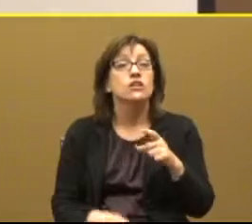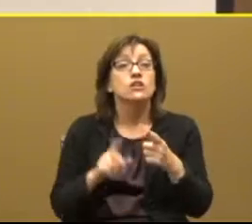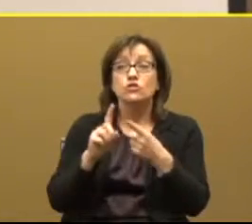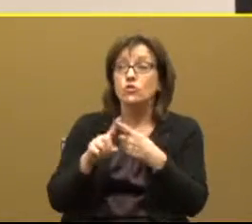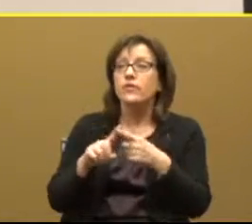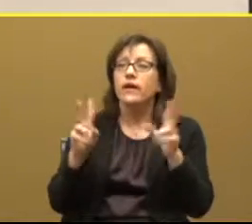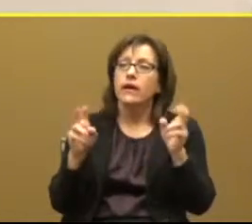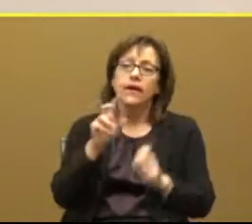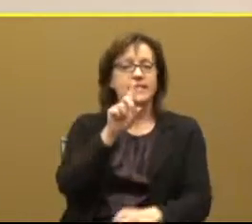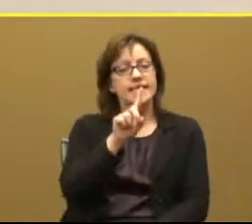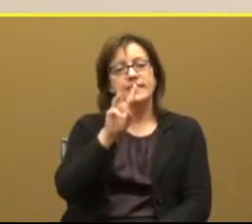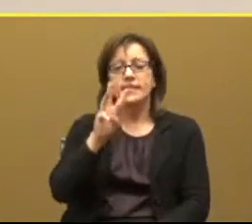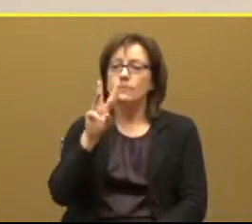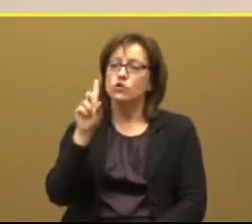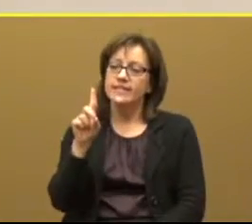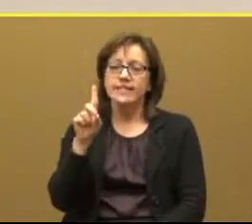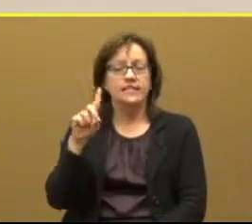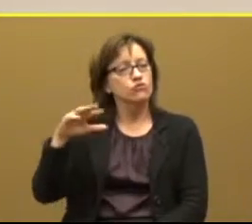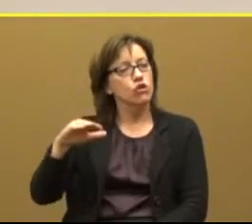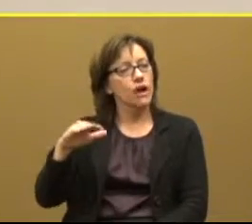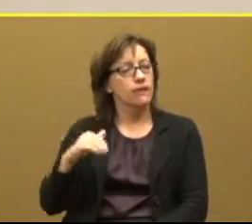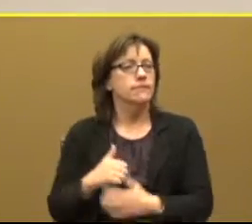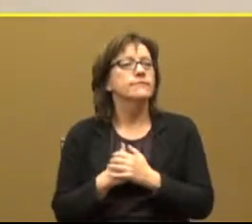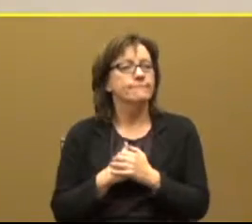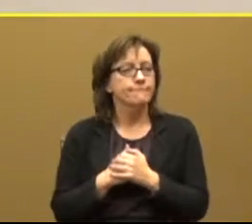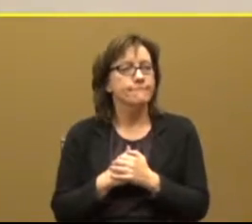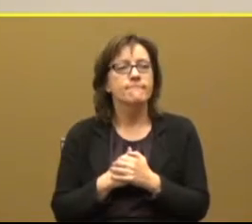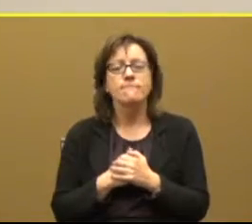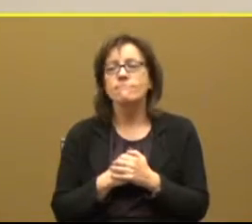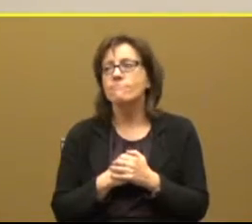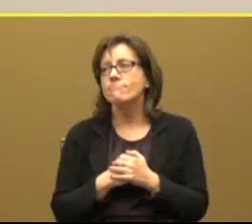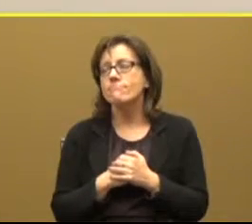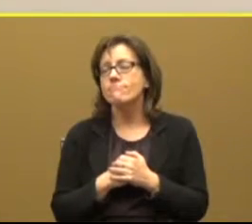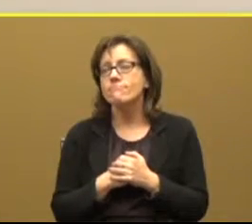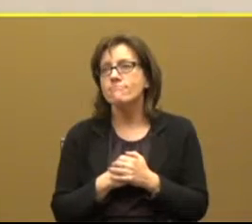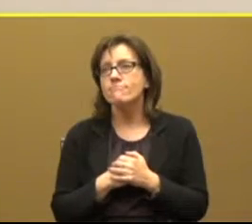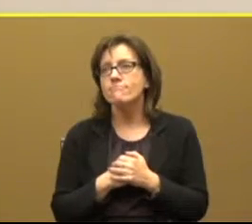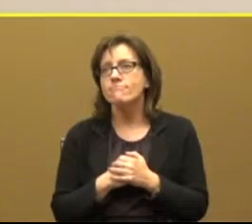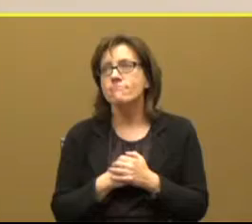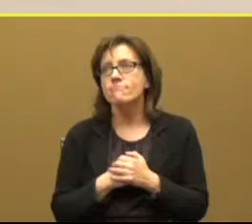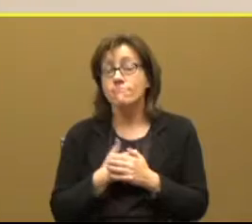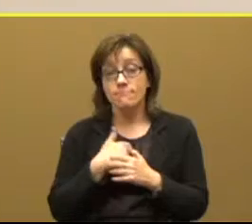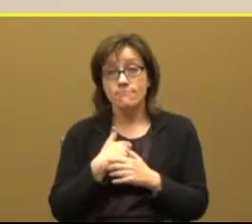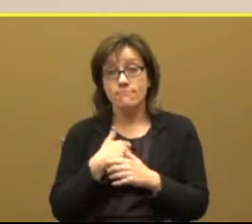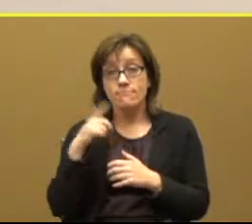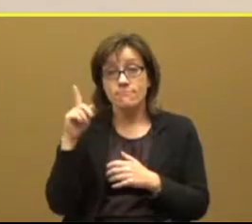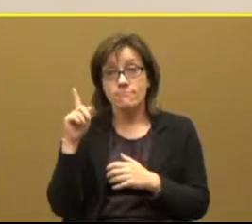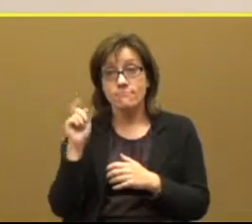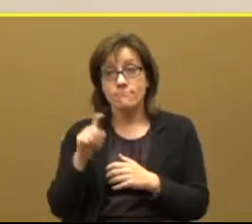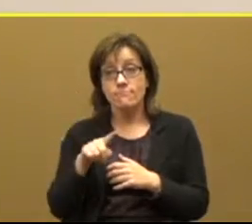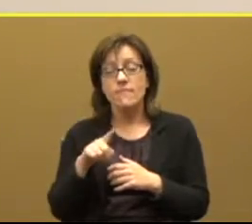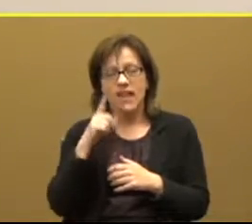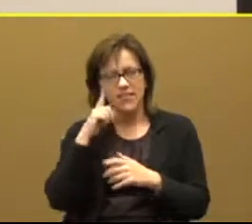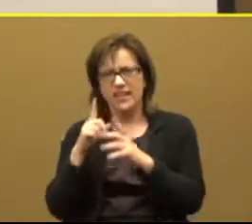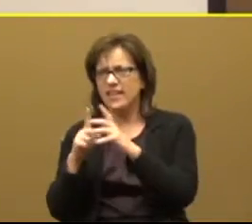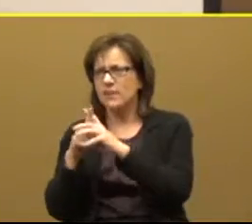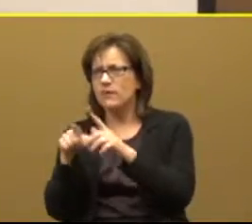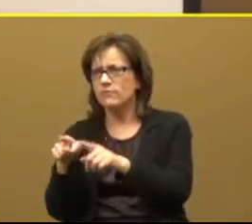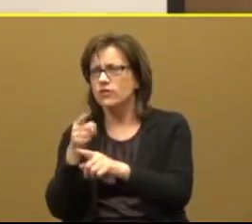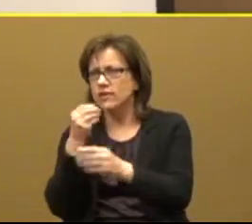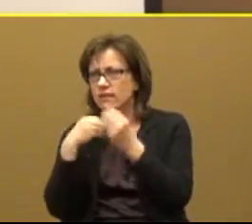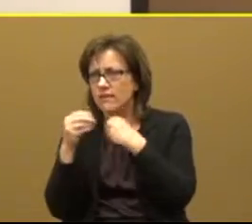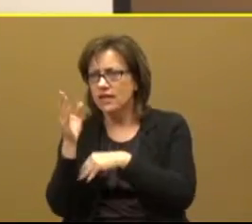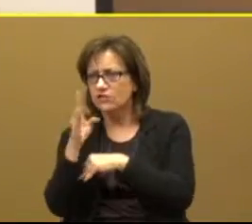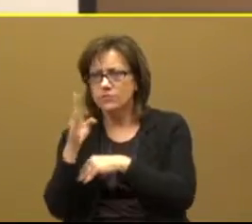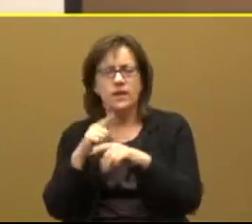child, DWD child. So my question, I think that this came up at lunch, Stacy said, well, how do they meet